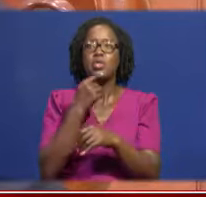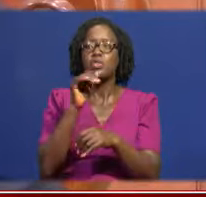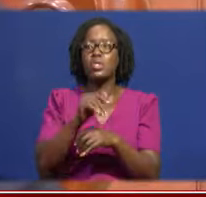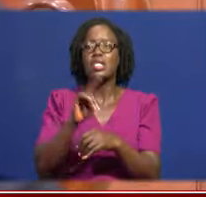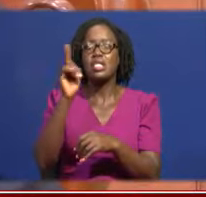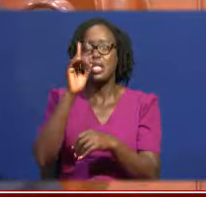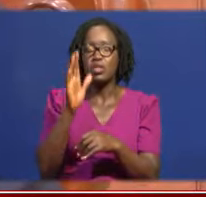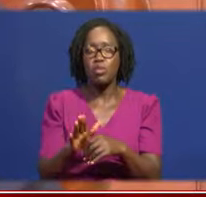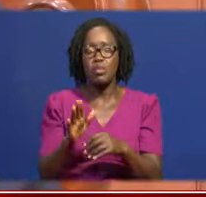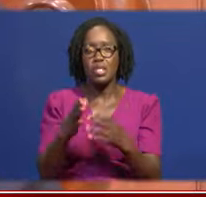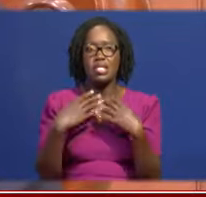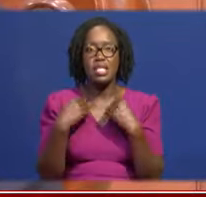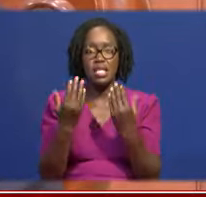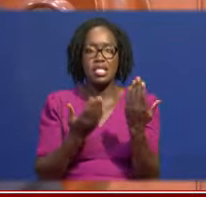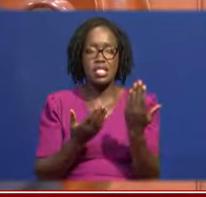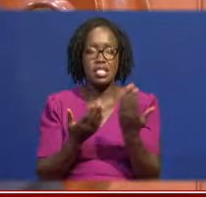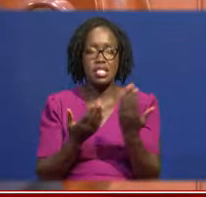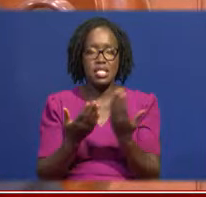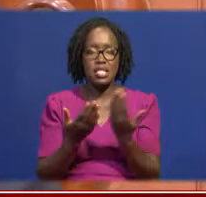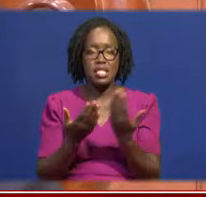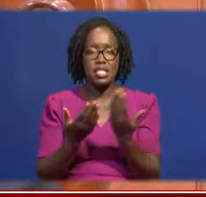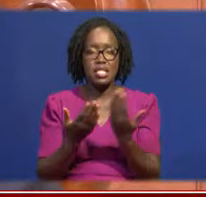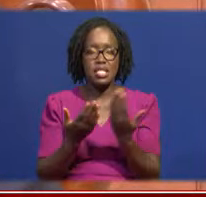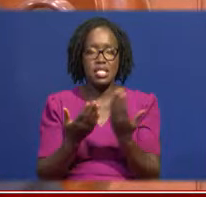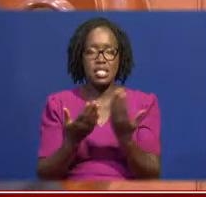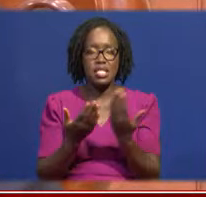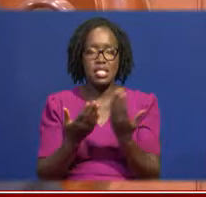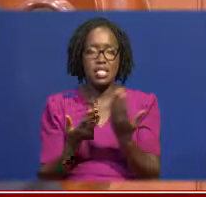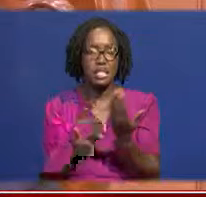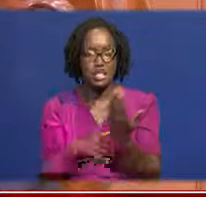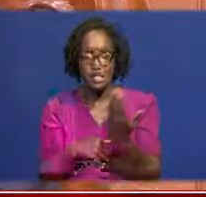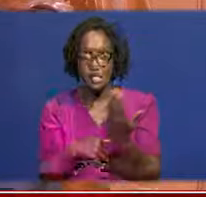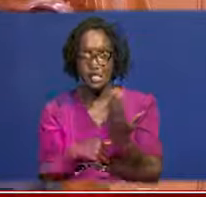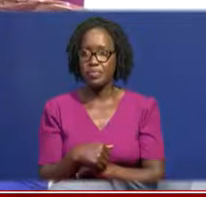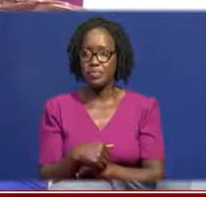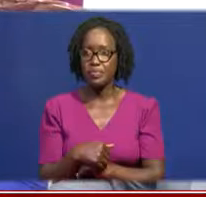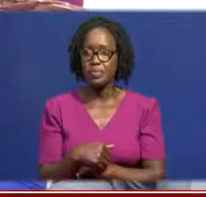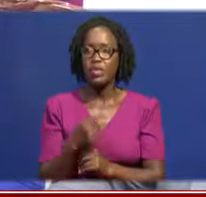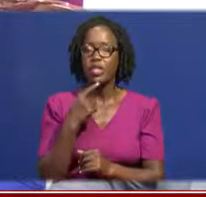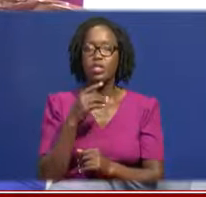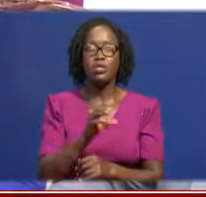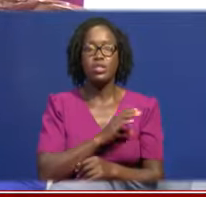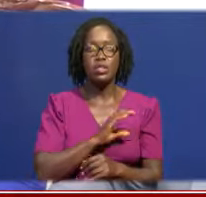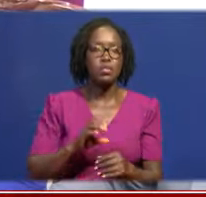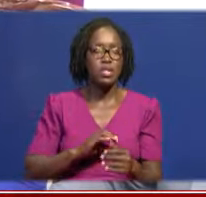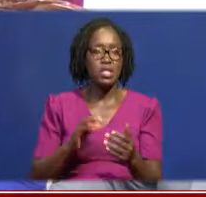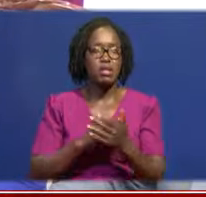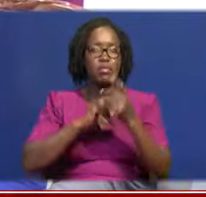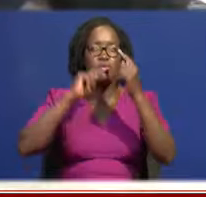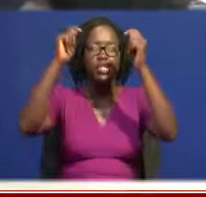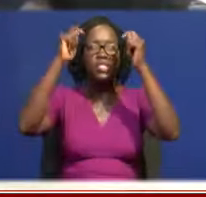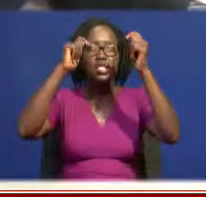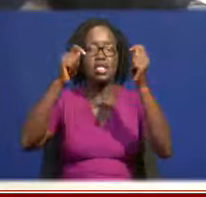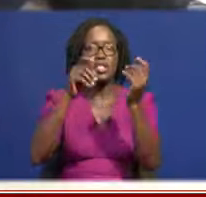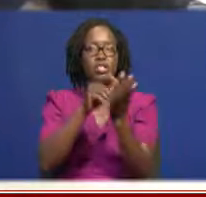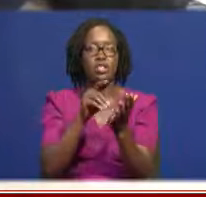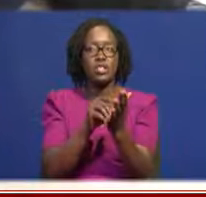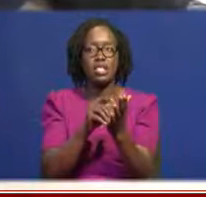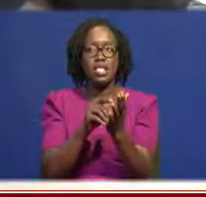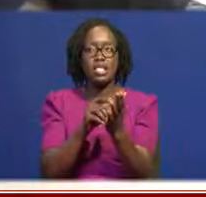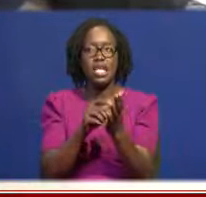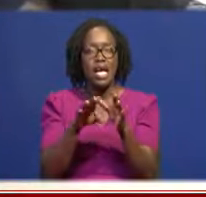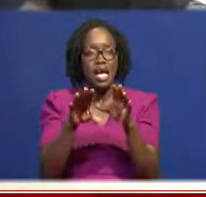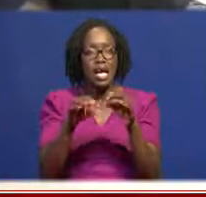Nairobians get health services every day. I told the committee some of the striking doctors heeded